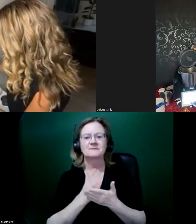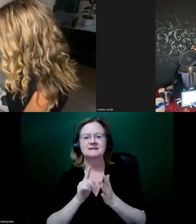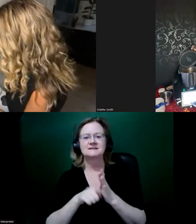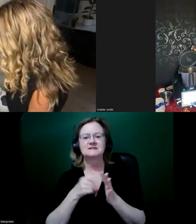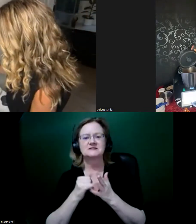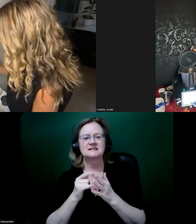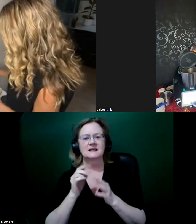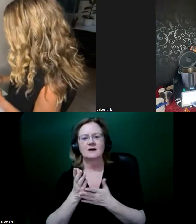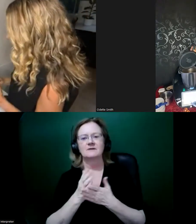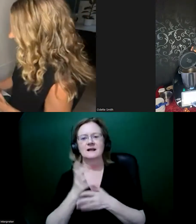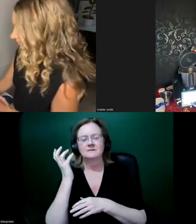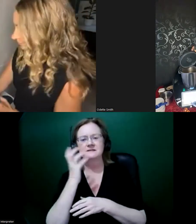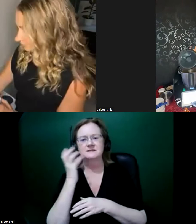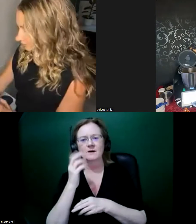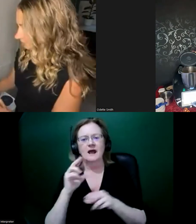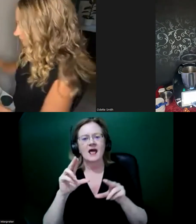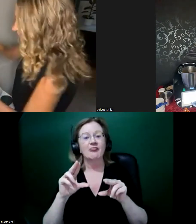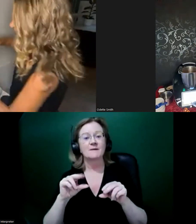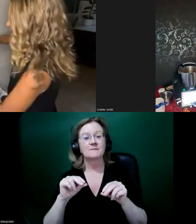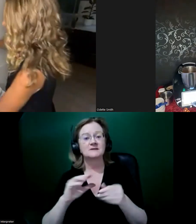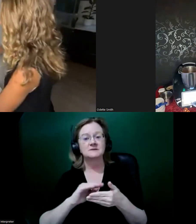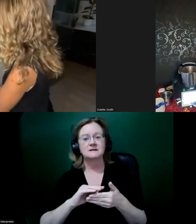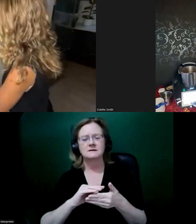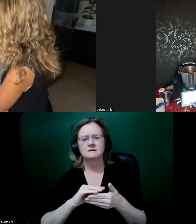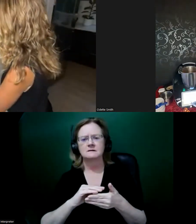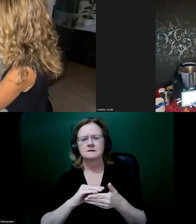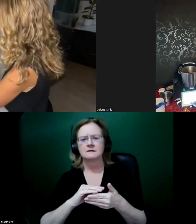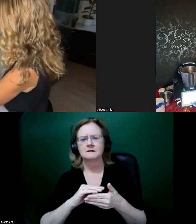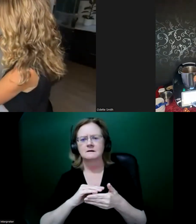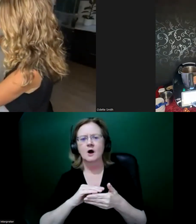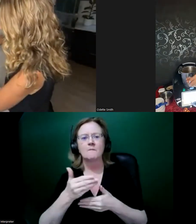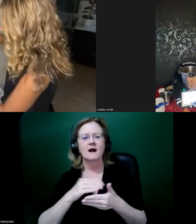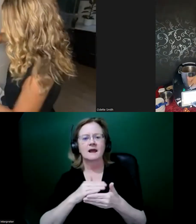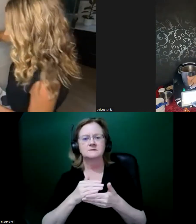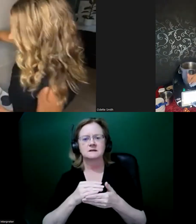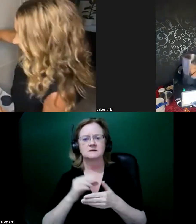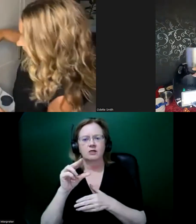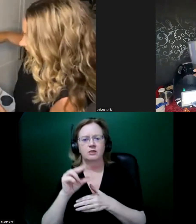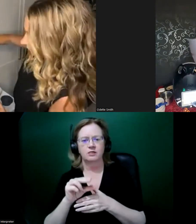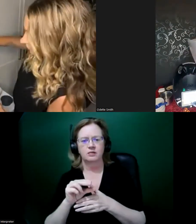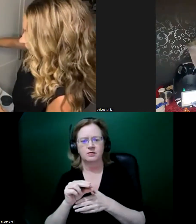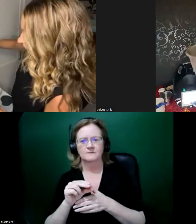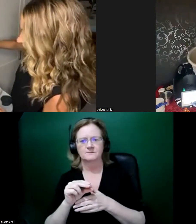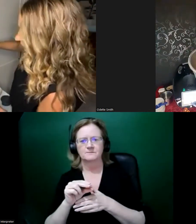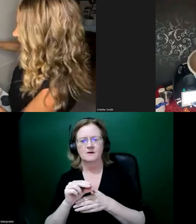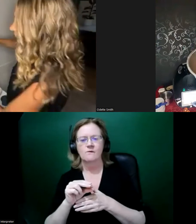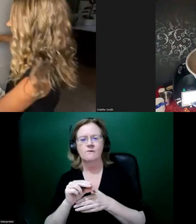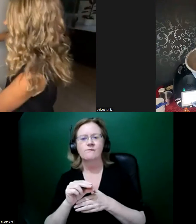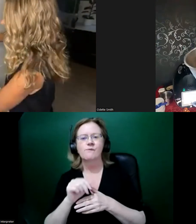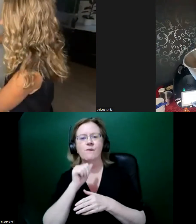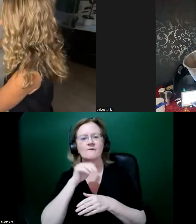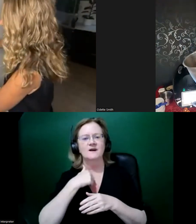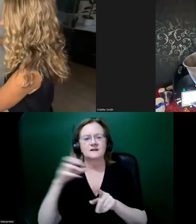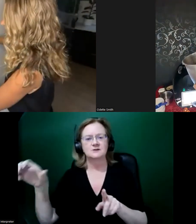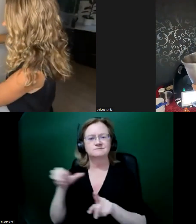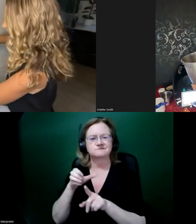My battery on my laptop has some opportunities, but I have a backup if needed, and that person is going to step on in if I need to have